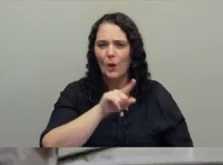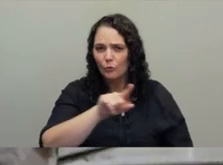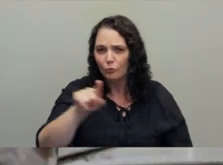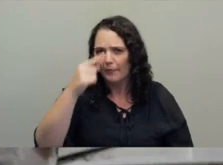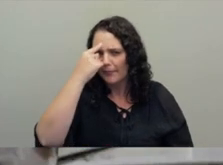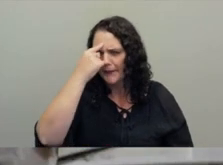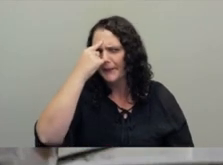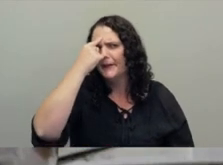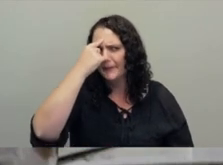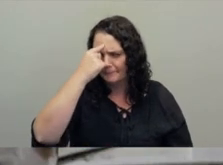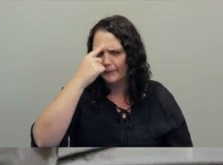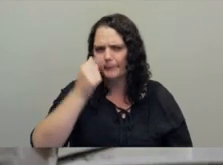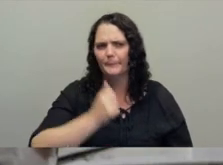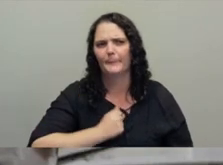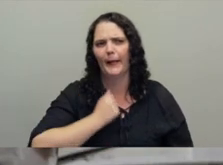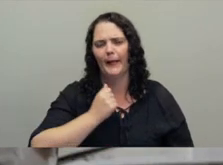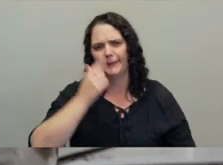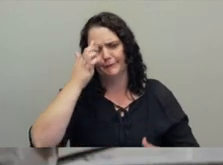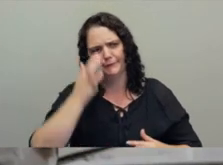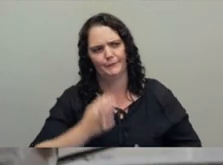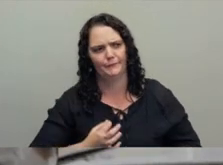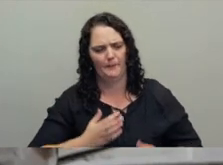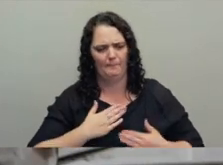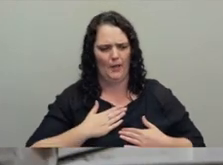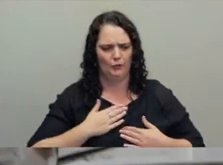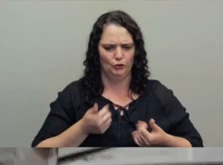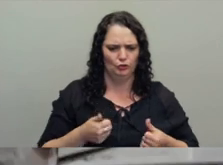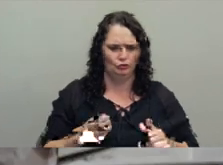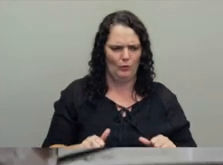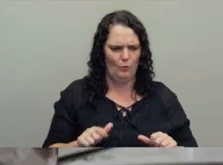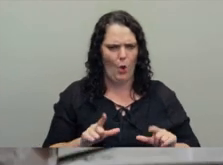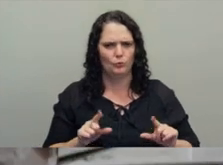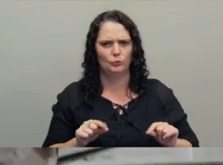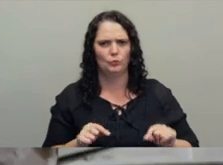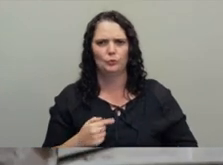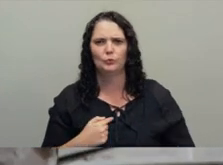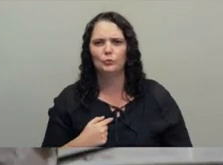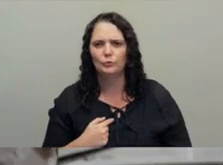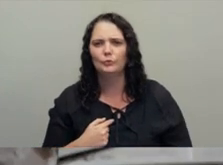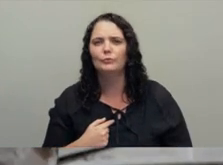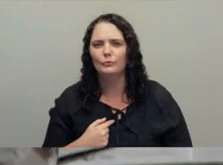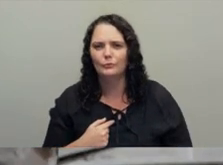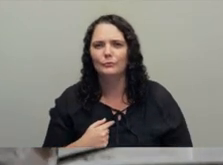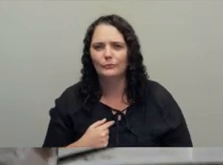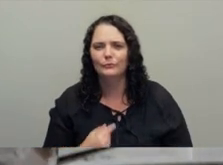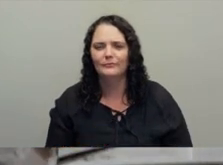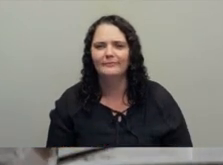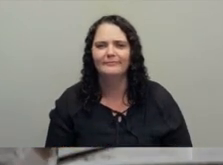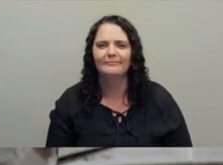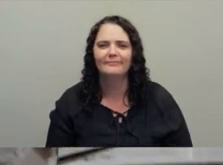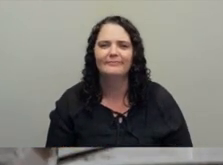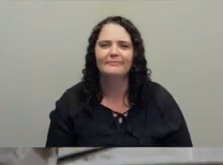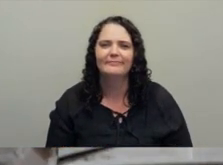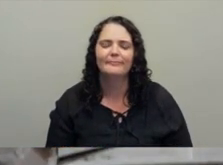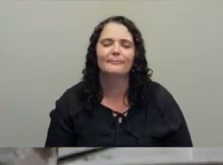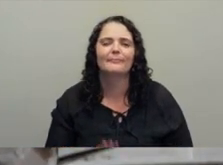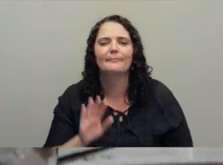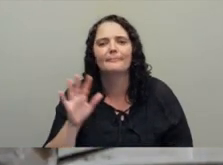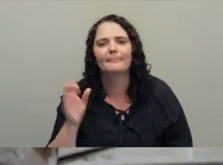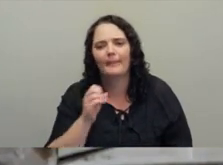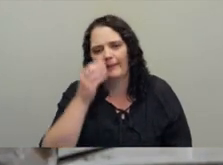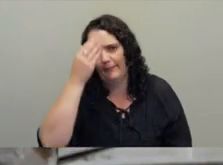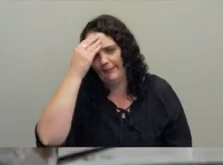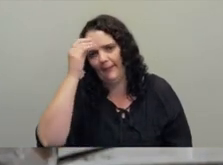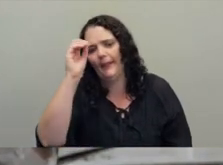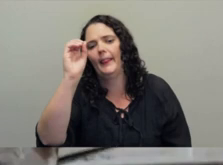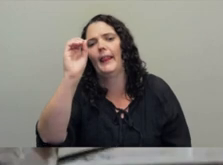together and do a bad drawing, okay? All right. these are great. Now, okay, I will say one thing. I always,